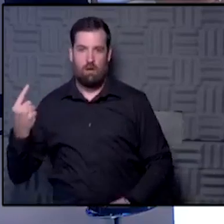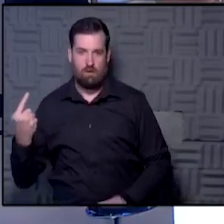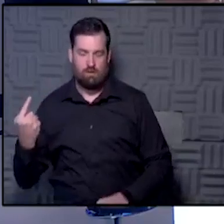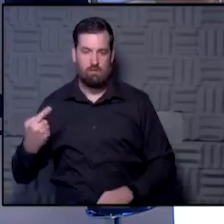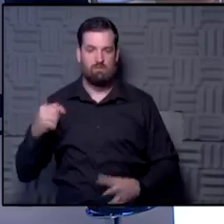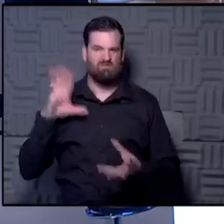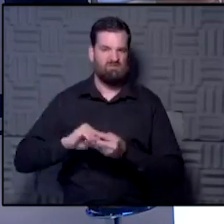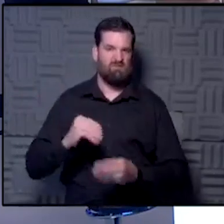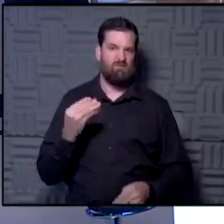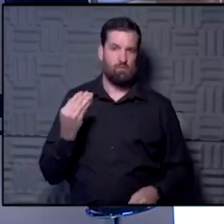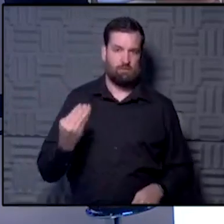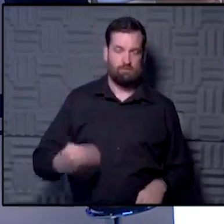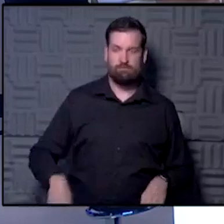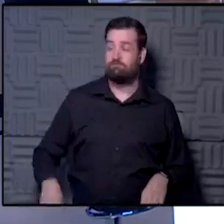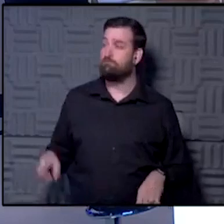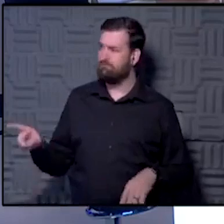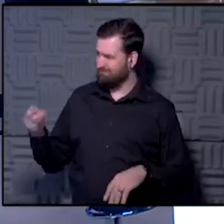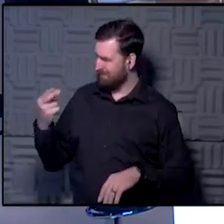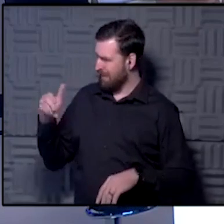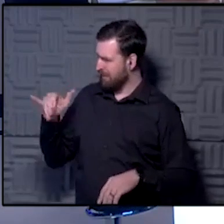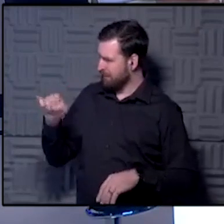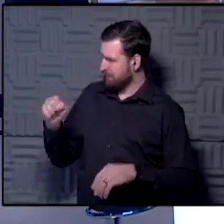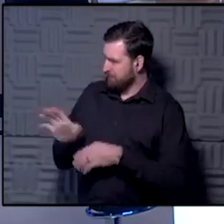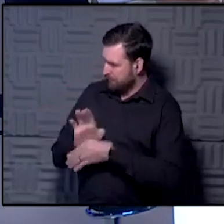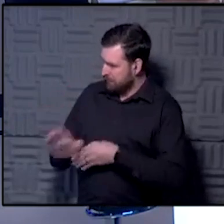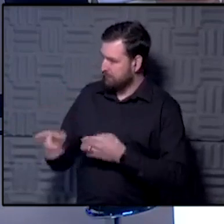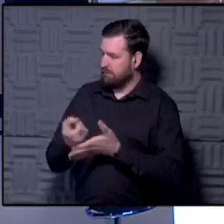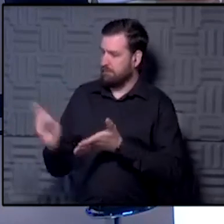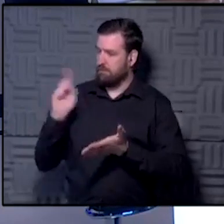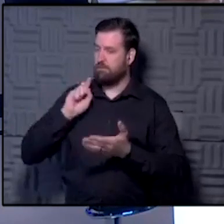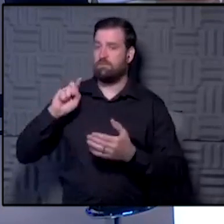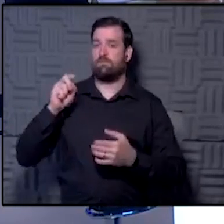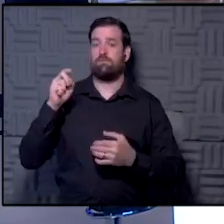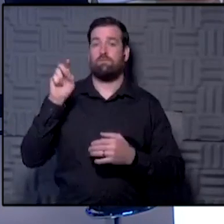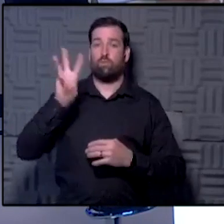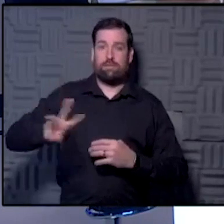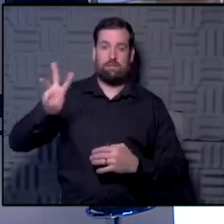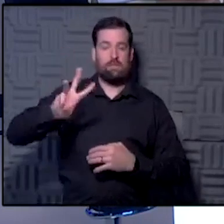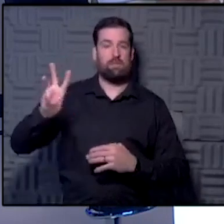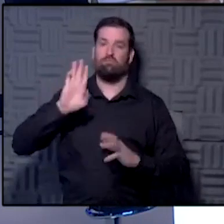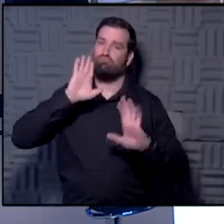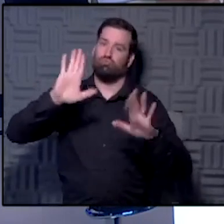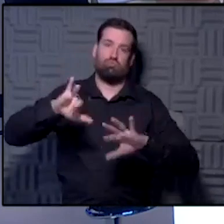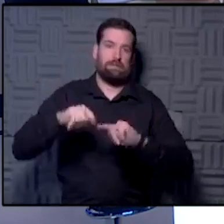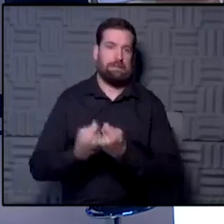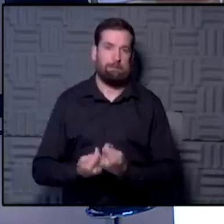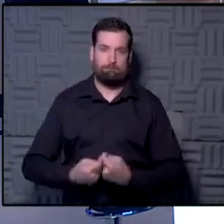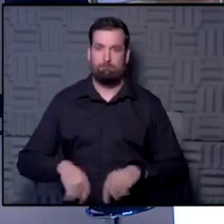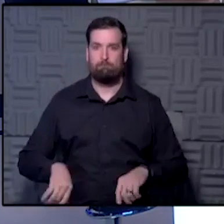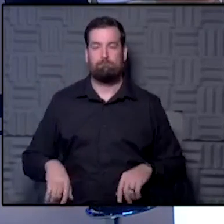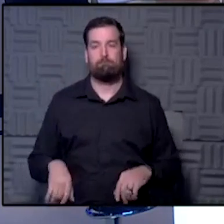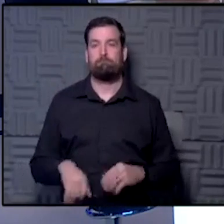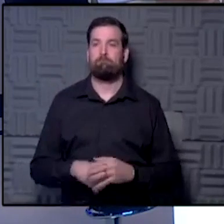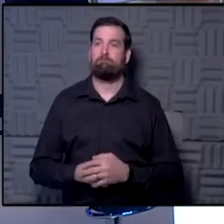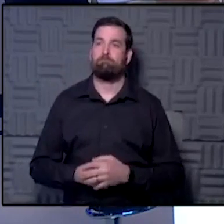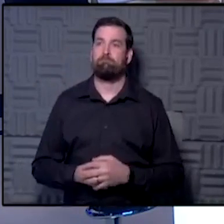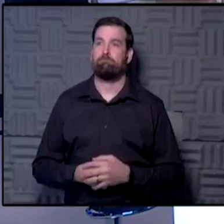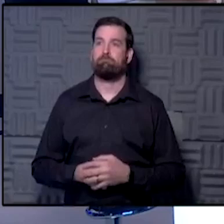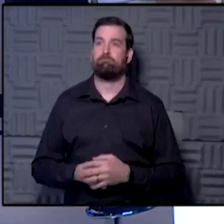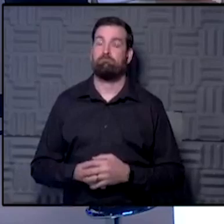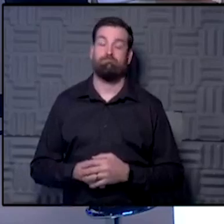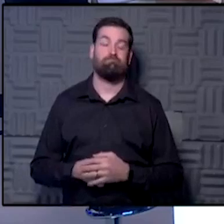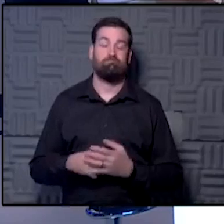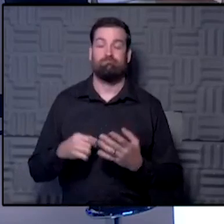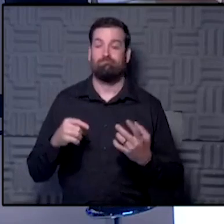So everything's a little busier. I was in Hays, as you know, last week, broadcast on a Wednesday. Great team of people out there working hard around this, and among